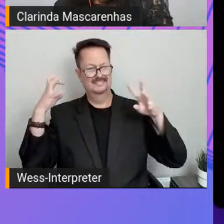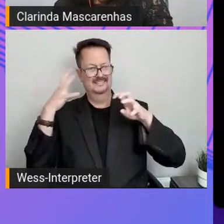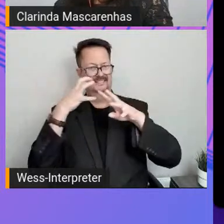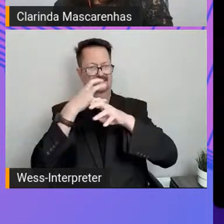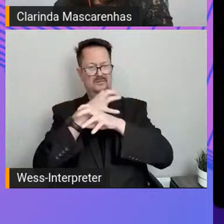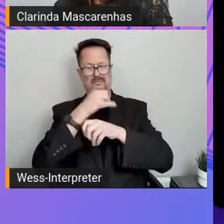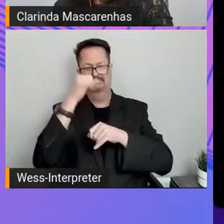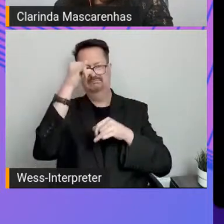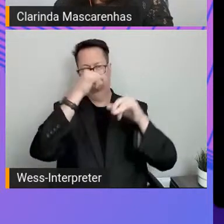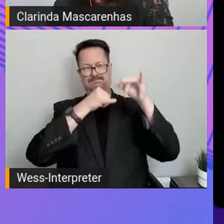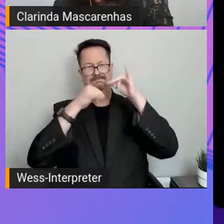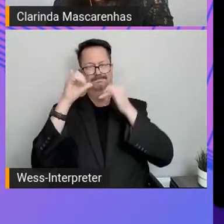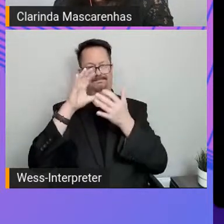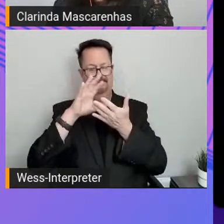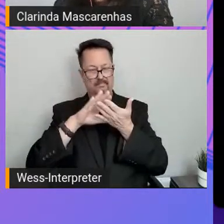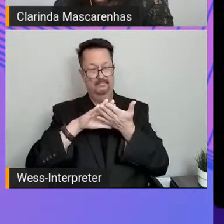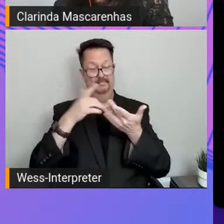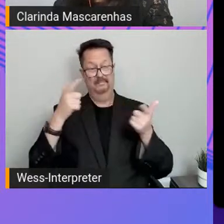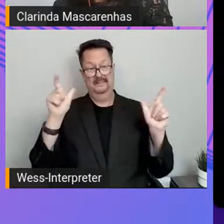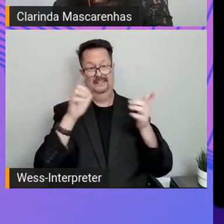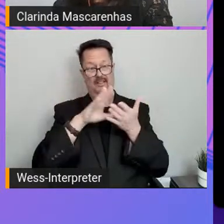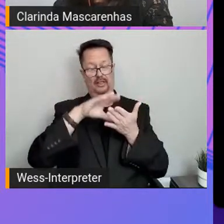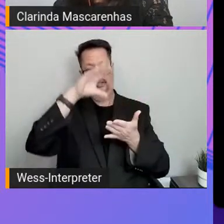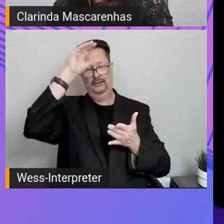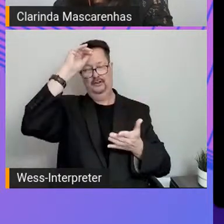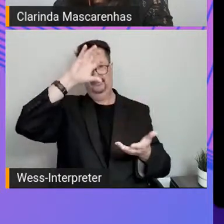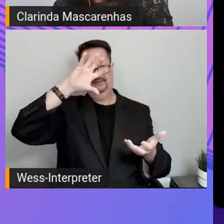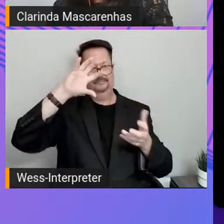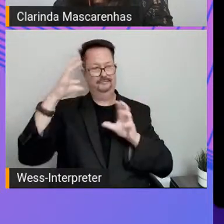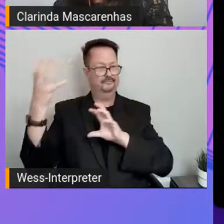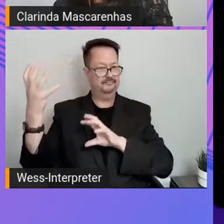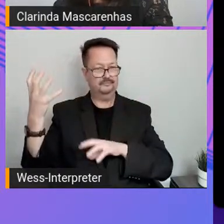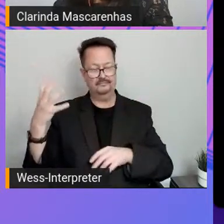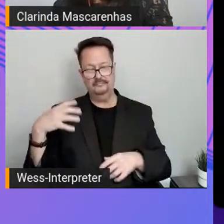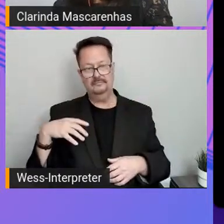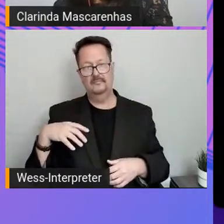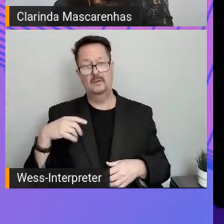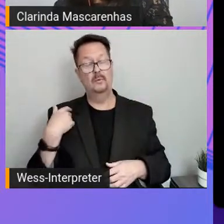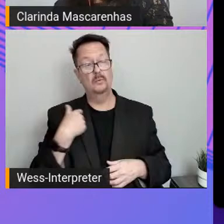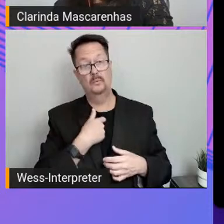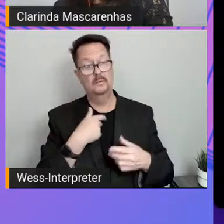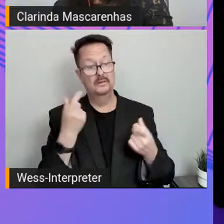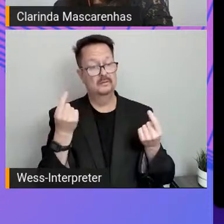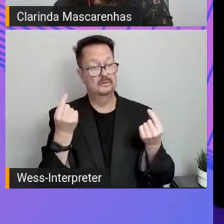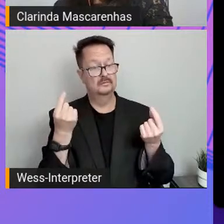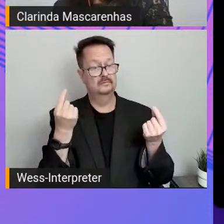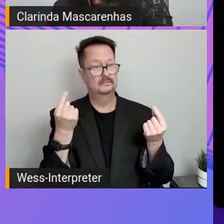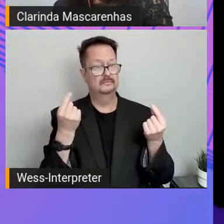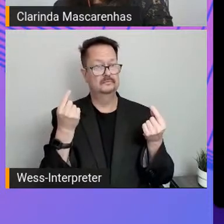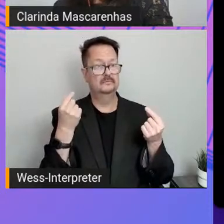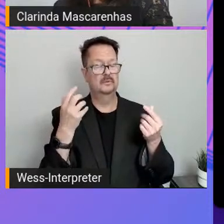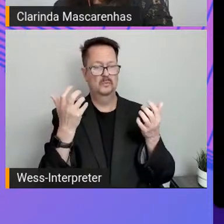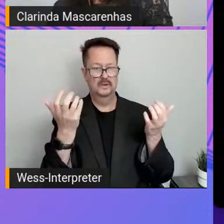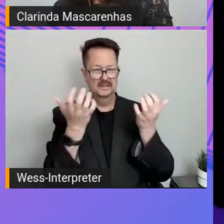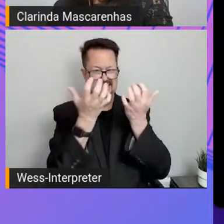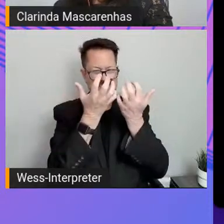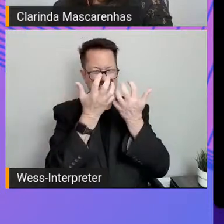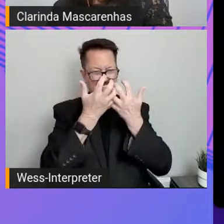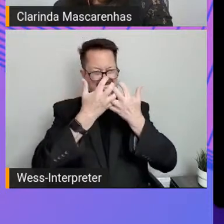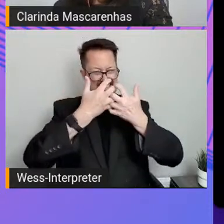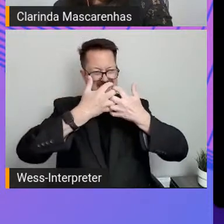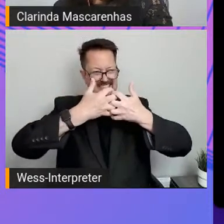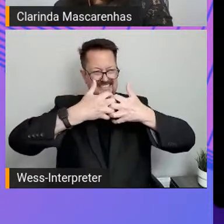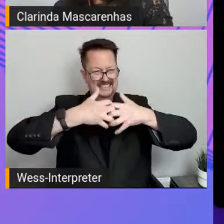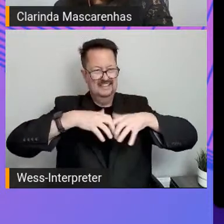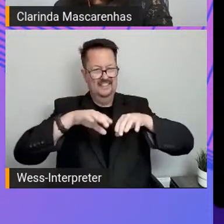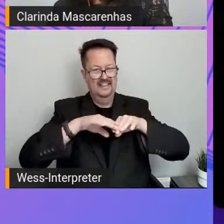that's a big learning curve. And so what we've done is we've integrated all this for you, all these different layers